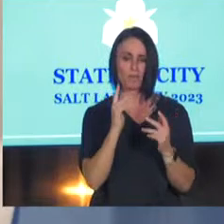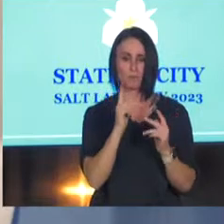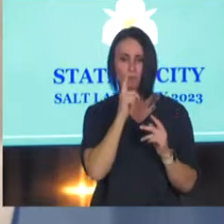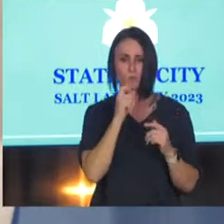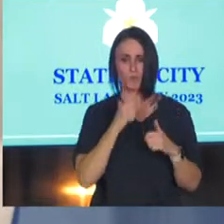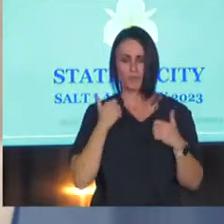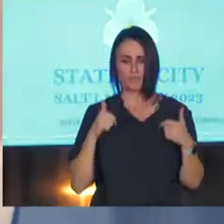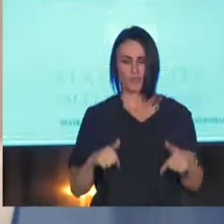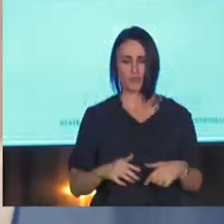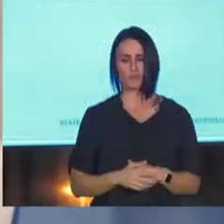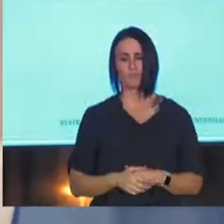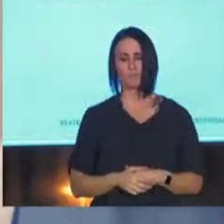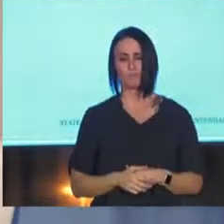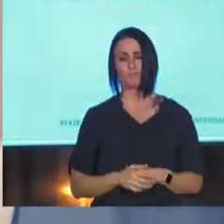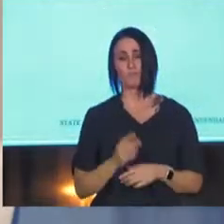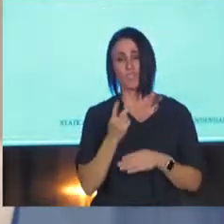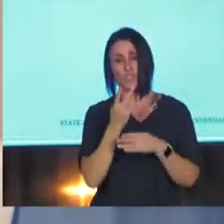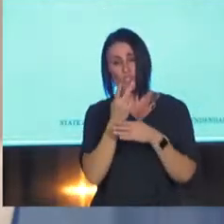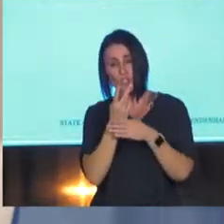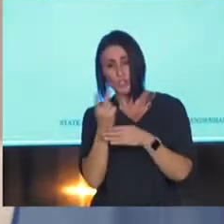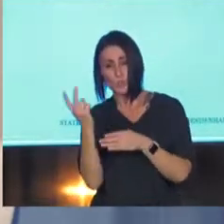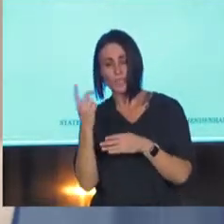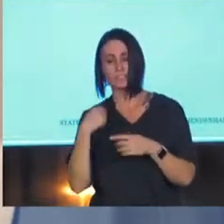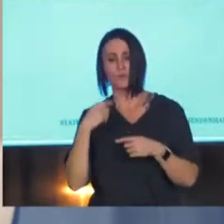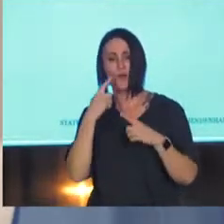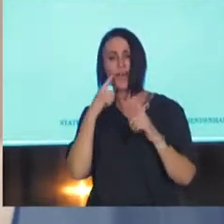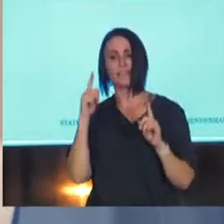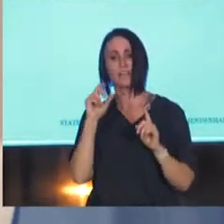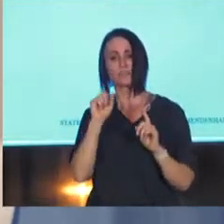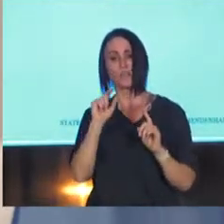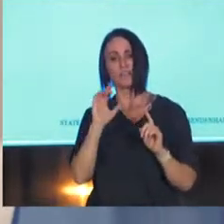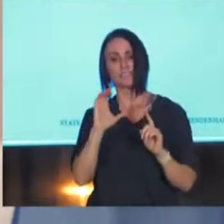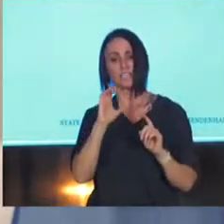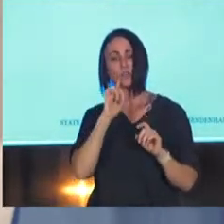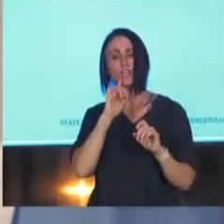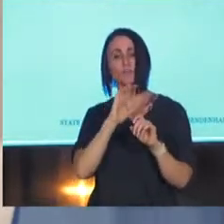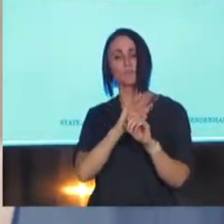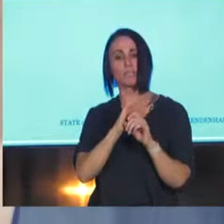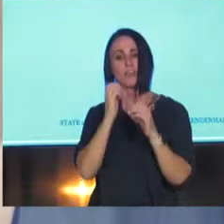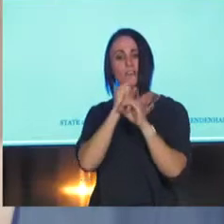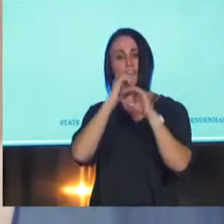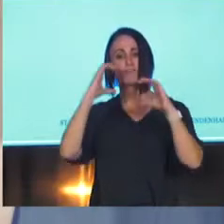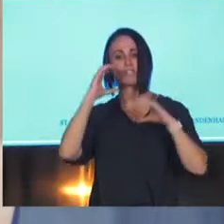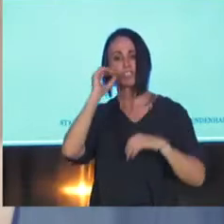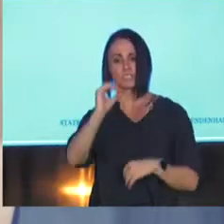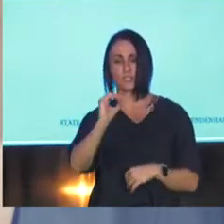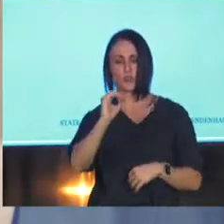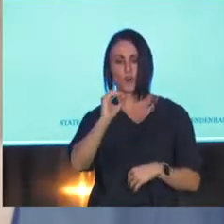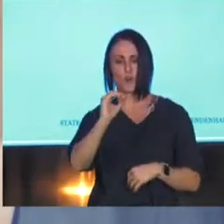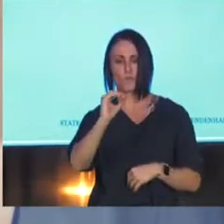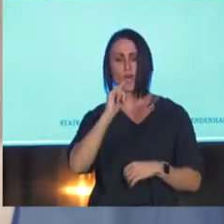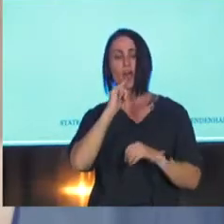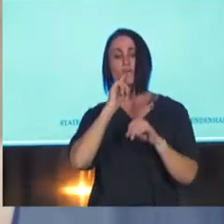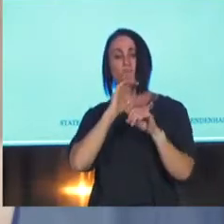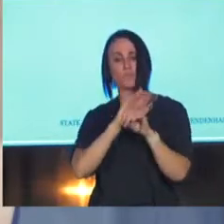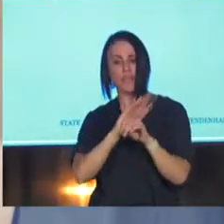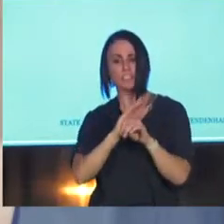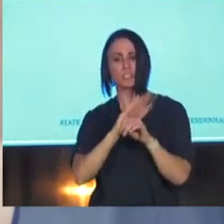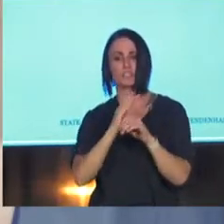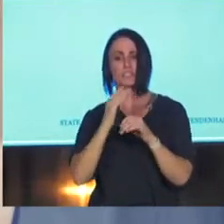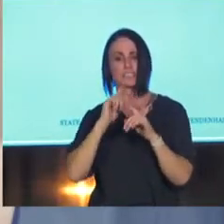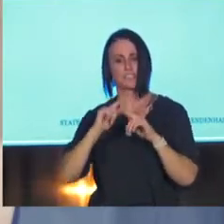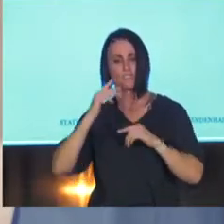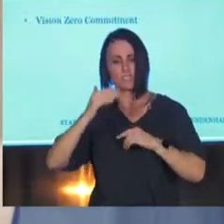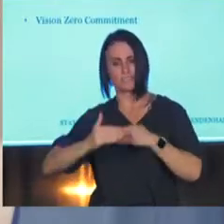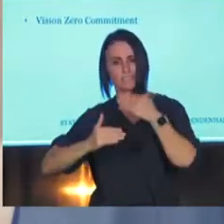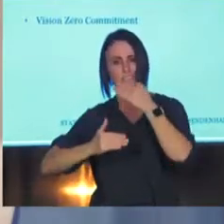today. And 2 weeks ago, I announced that Salt Lake City was committing to Vision Zero and pledging to a series of steps